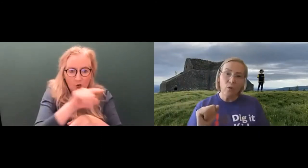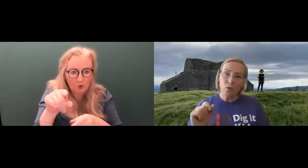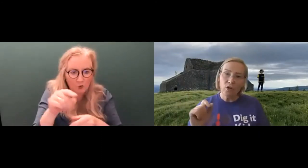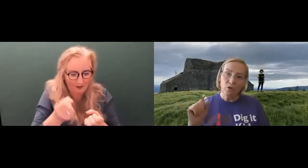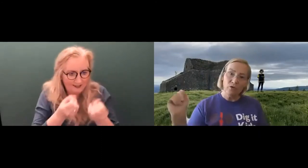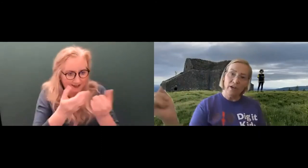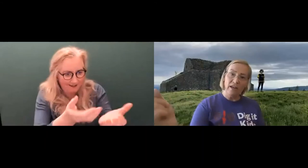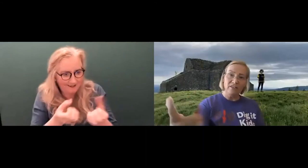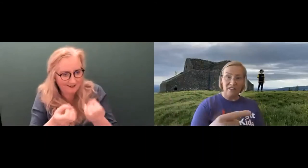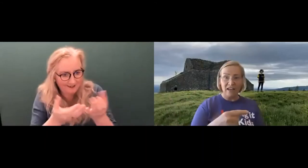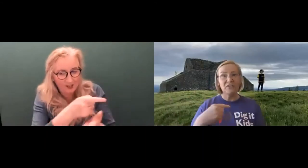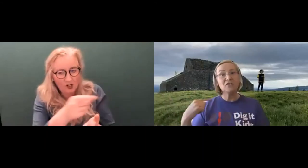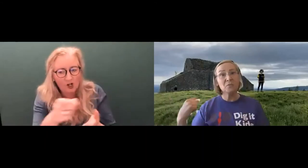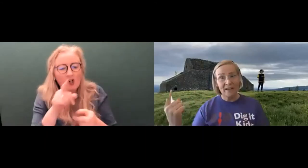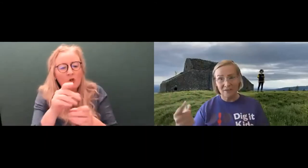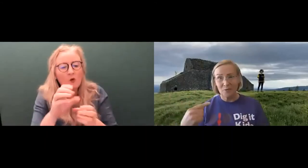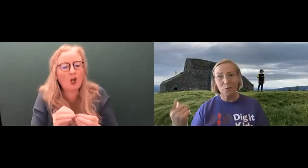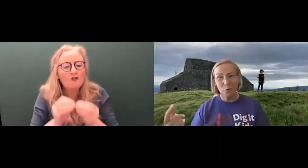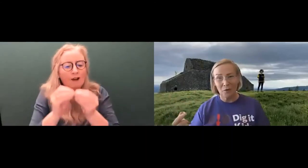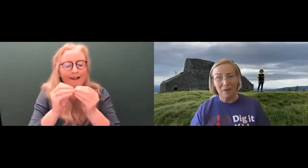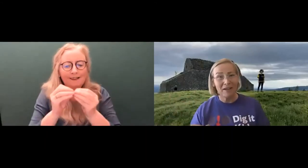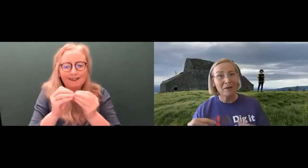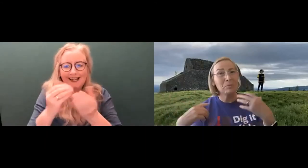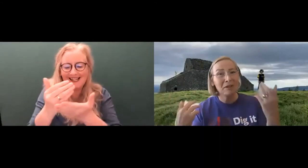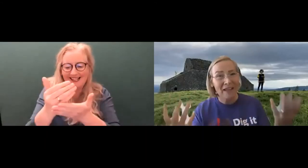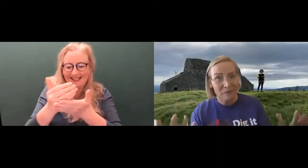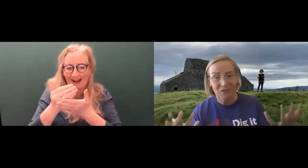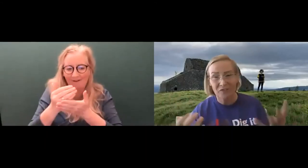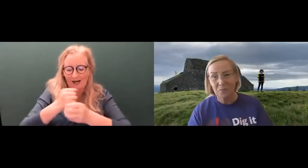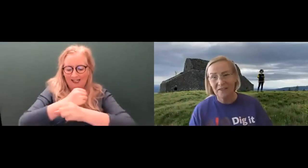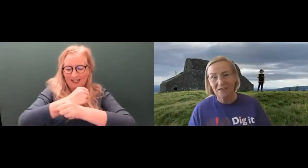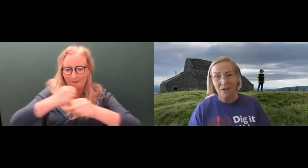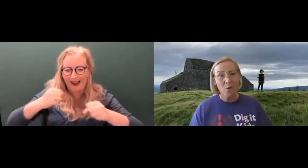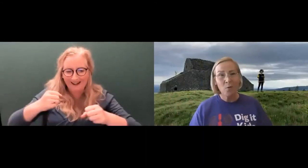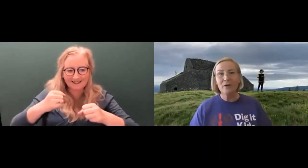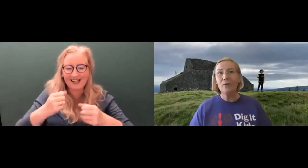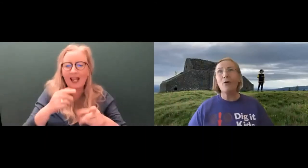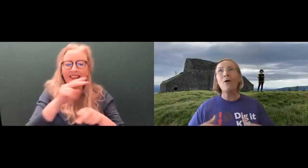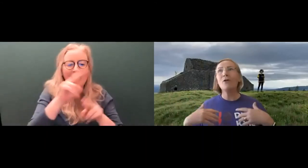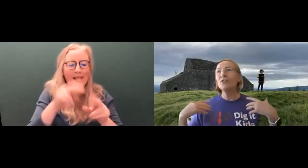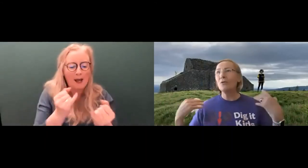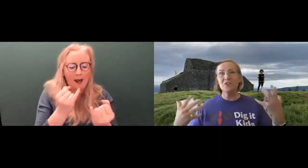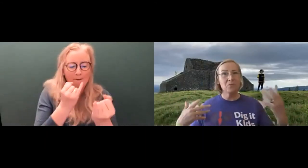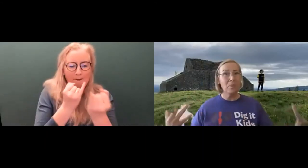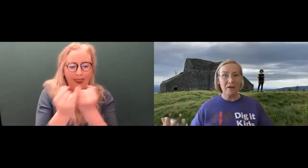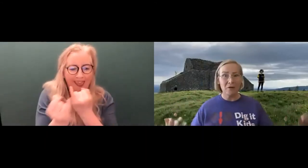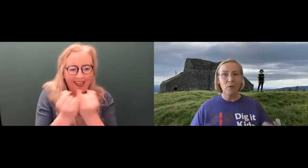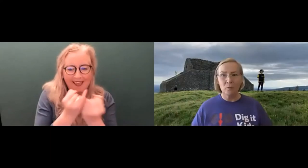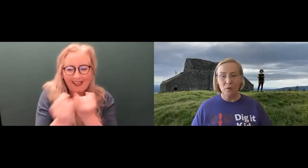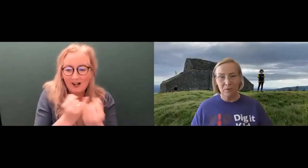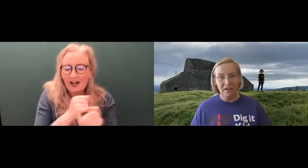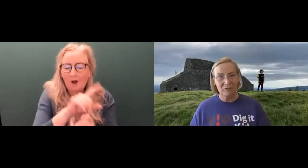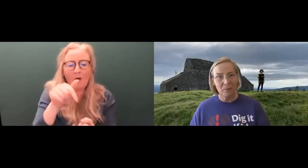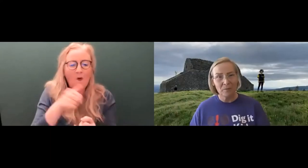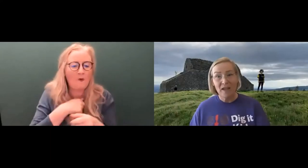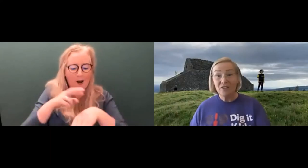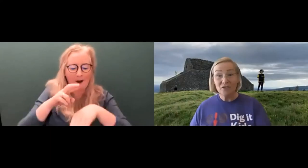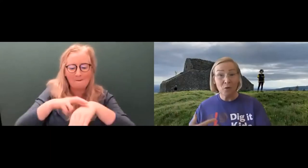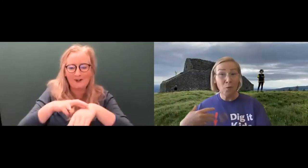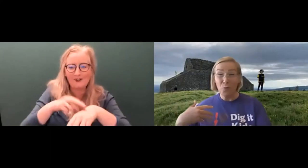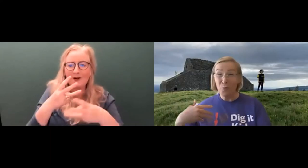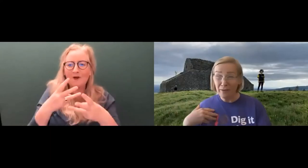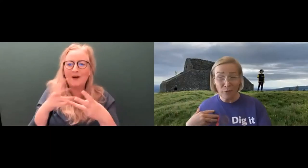So you create a safe space for them and a playful space. We are all so much better when we're playful.